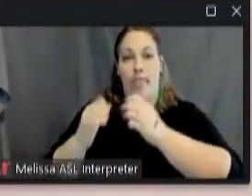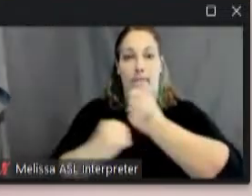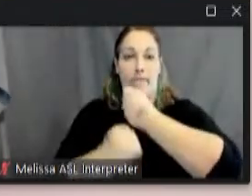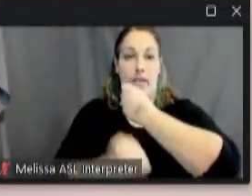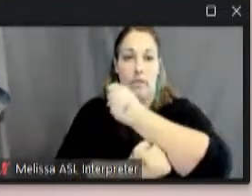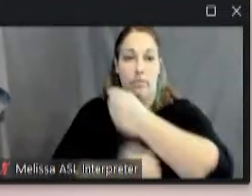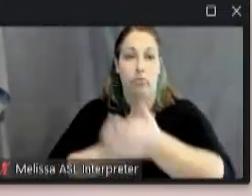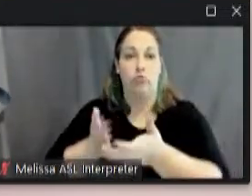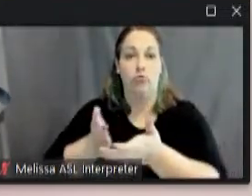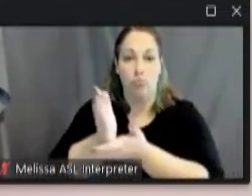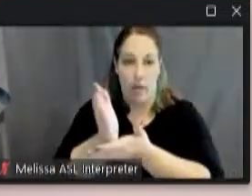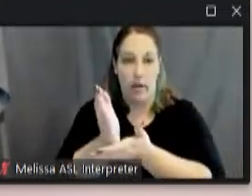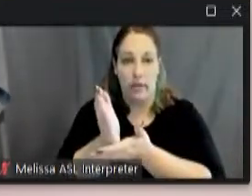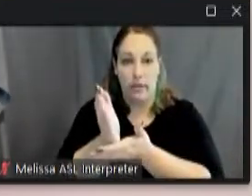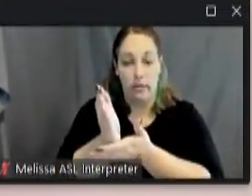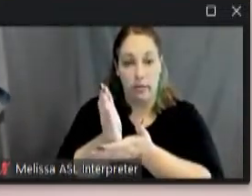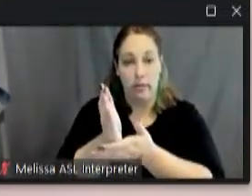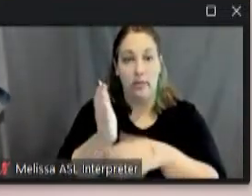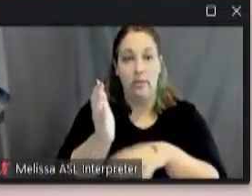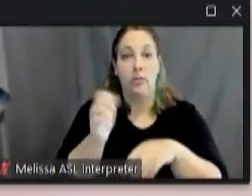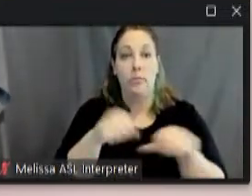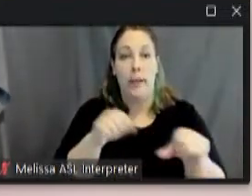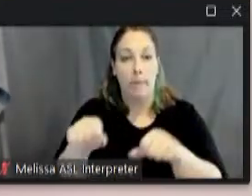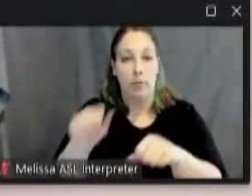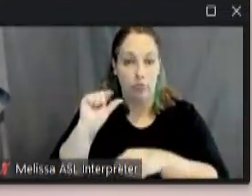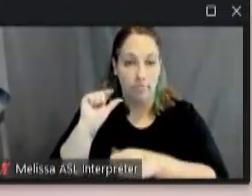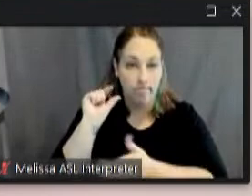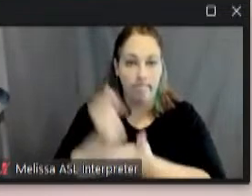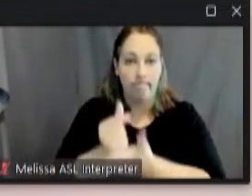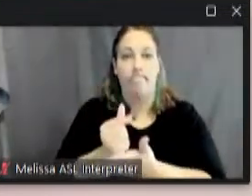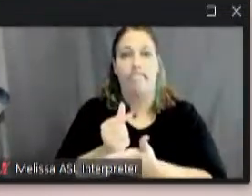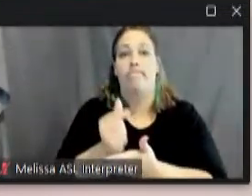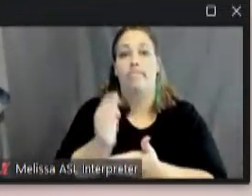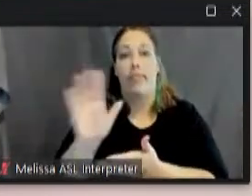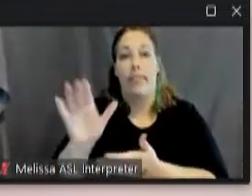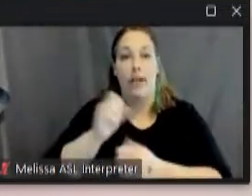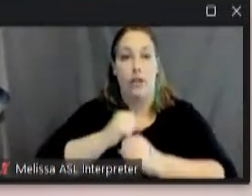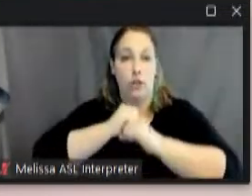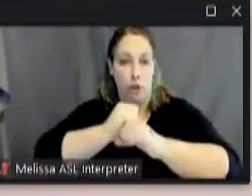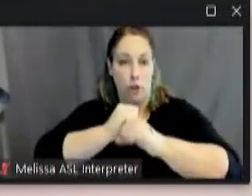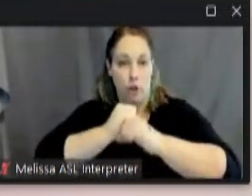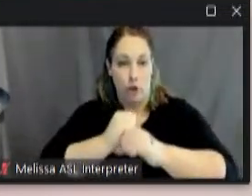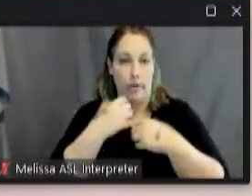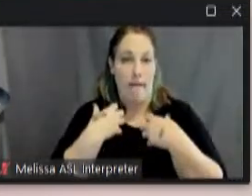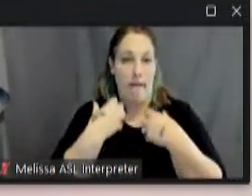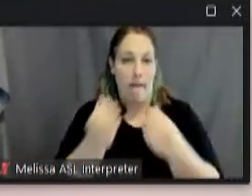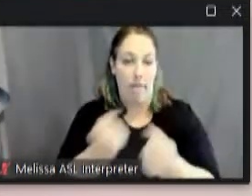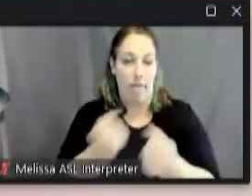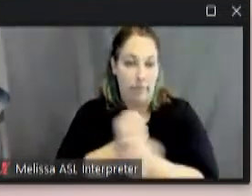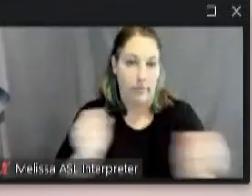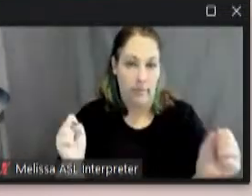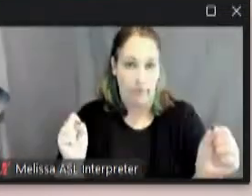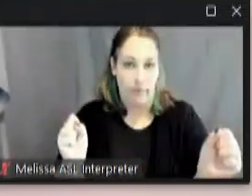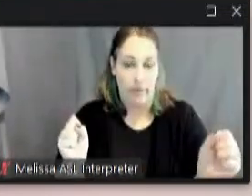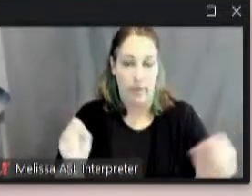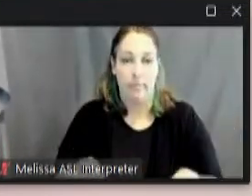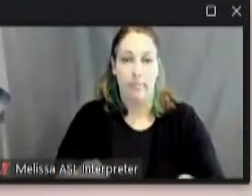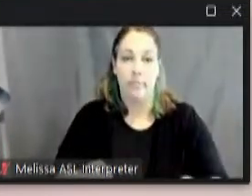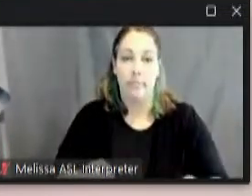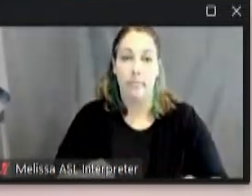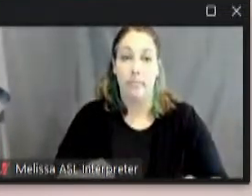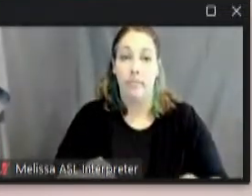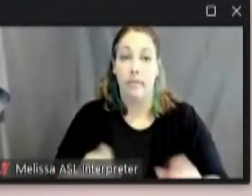guarantee the integral security of girls and women. The Department of